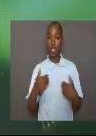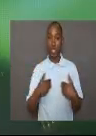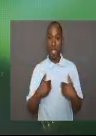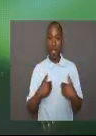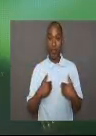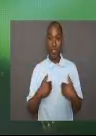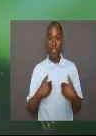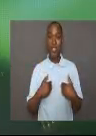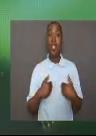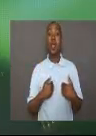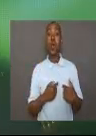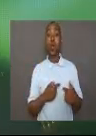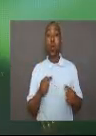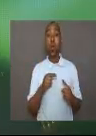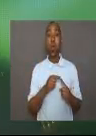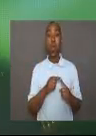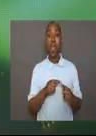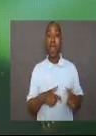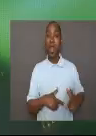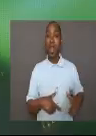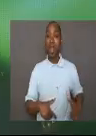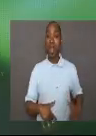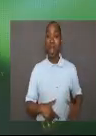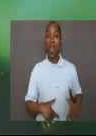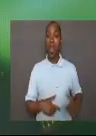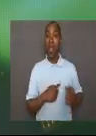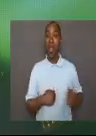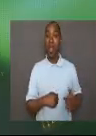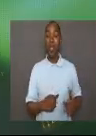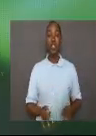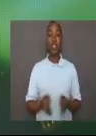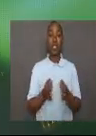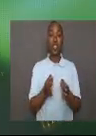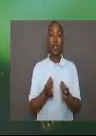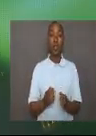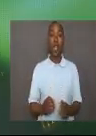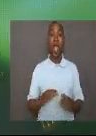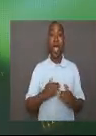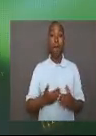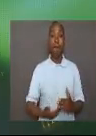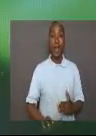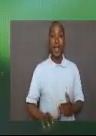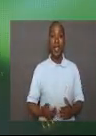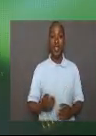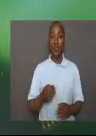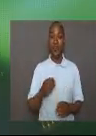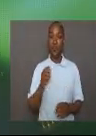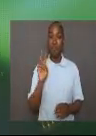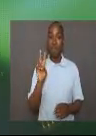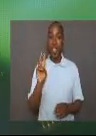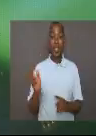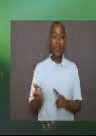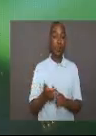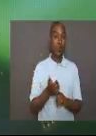the heart, and umbilical veins carry oxygenated blood from the